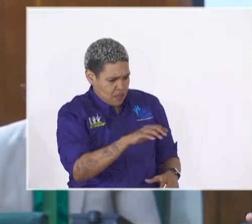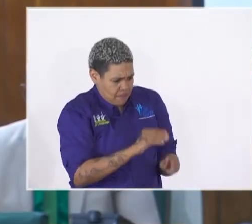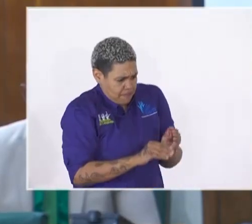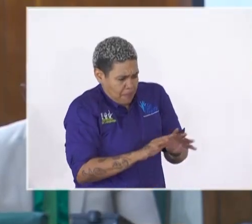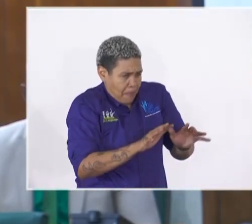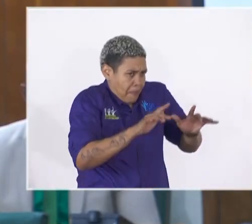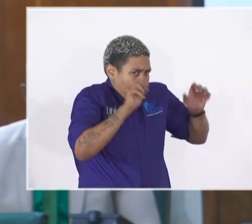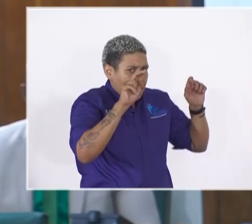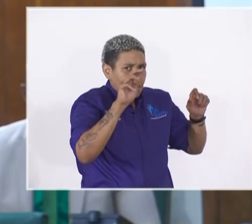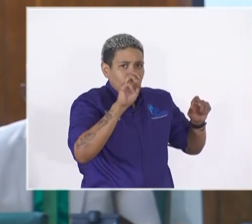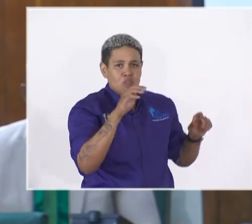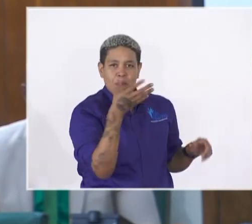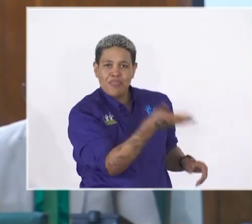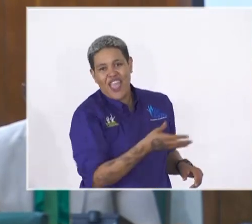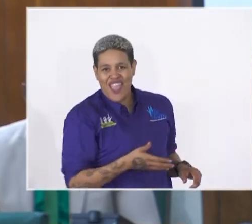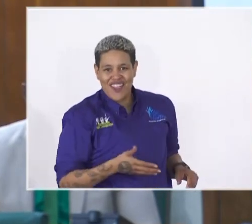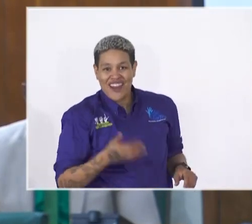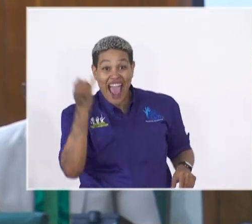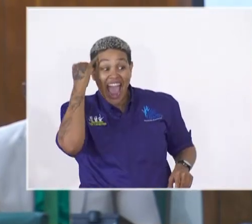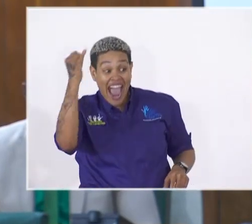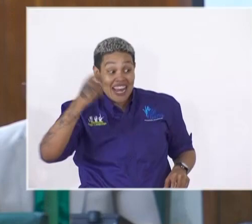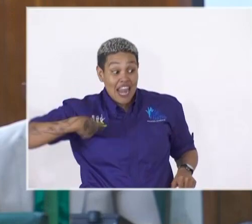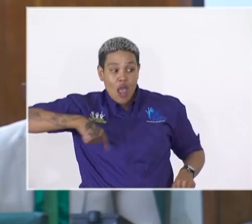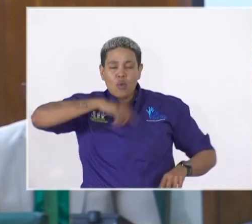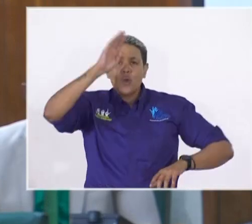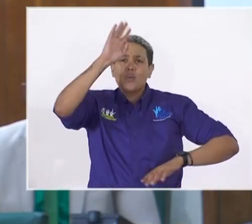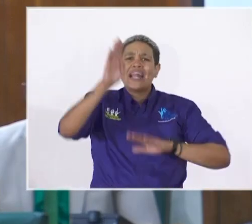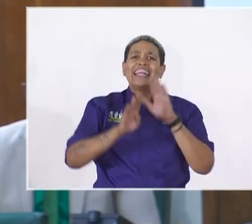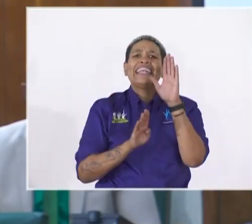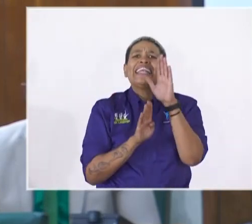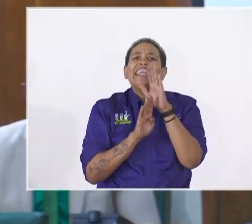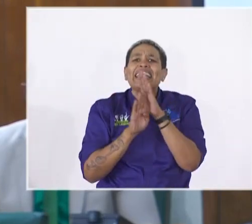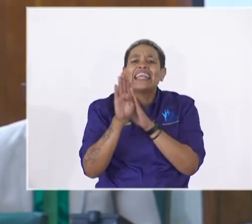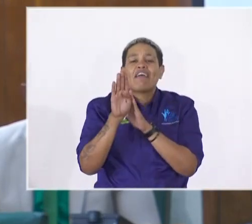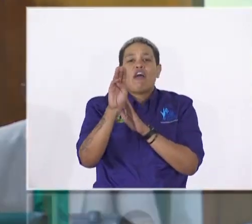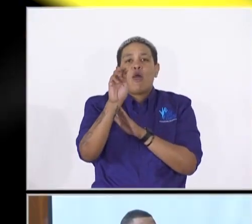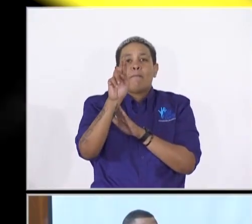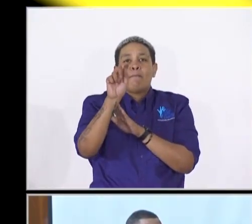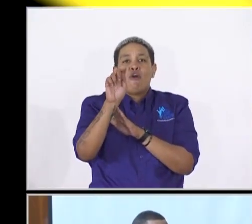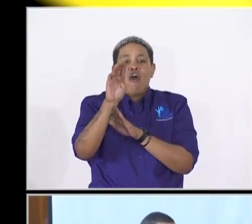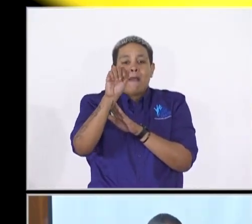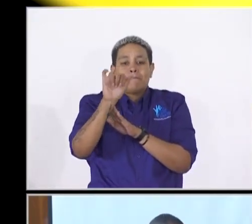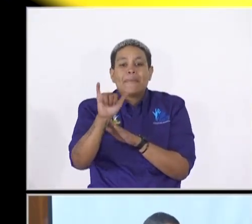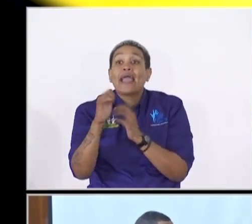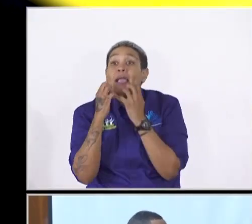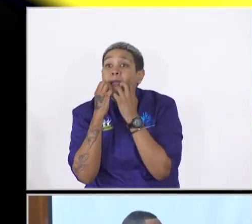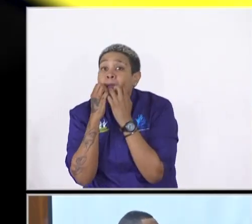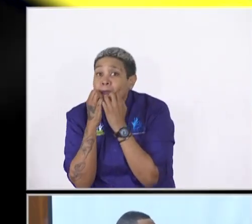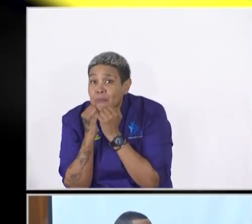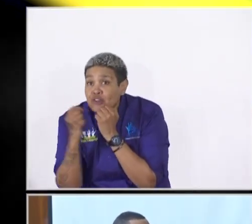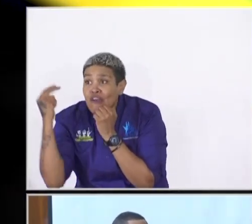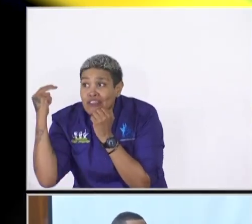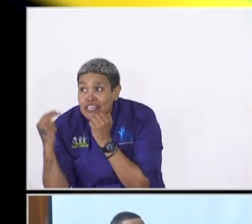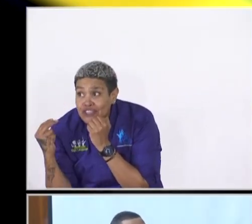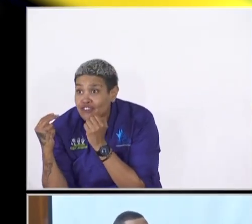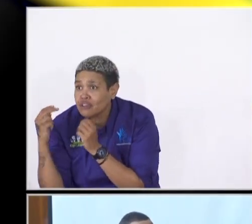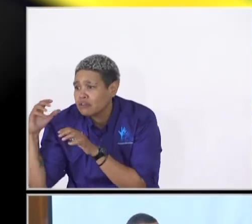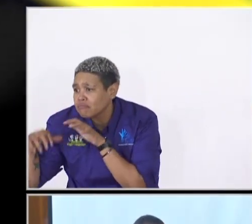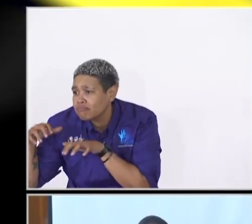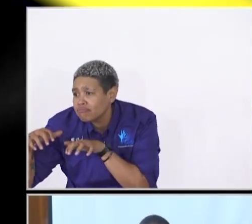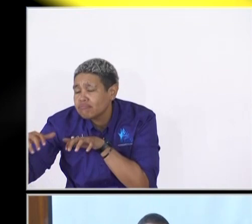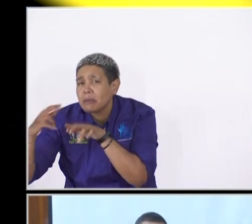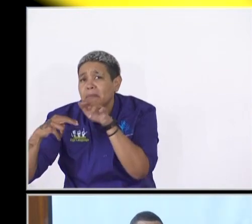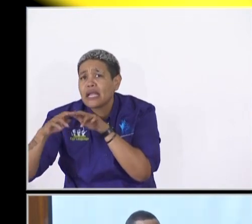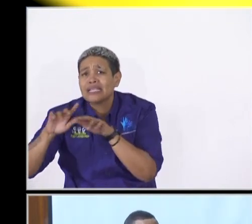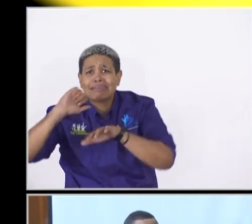the idea is that we will develop Morant Bay, preserve its historical buildings, put in